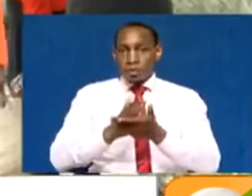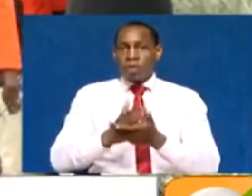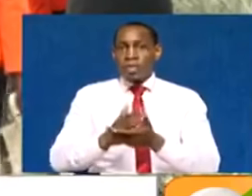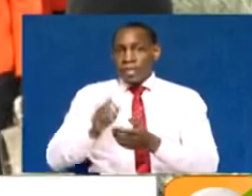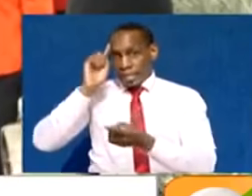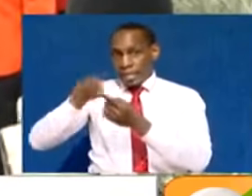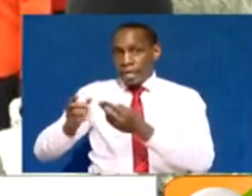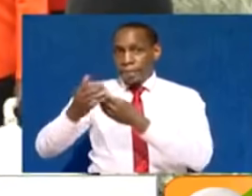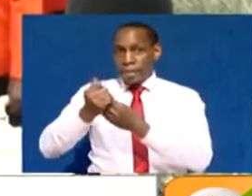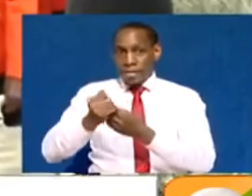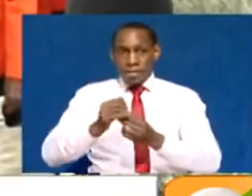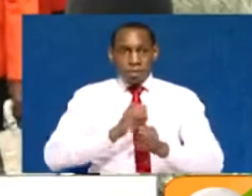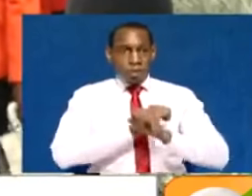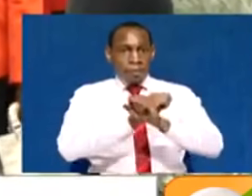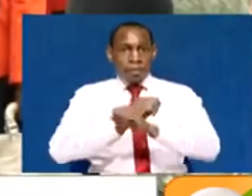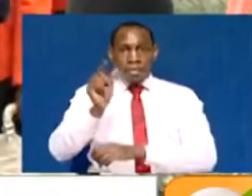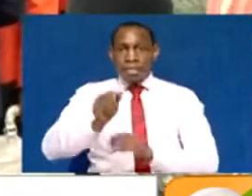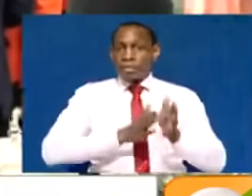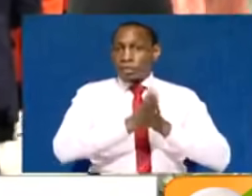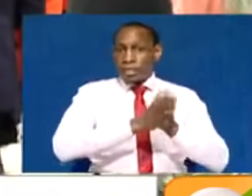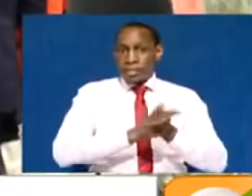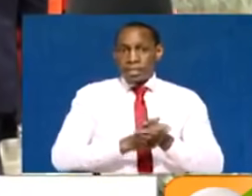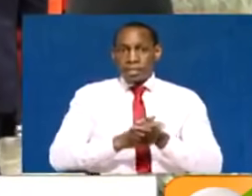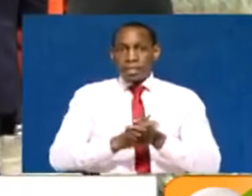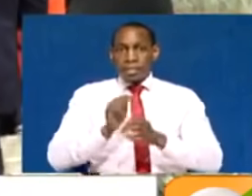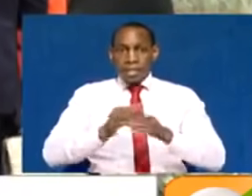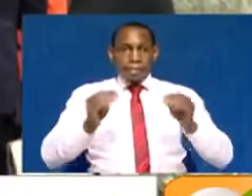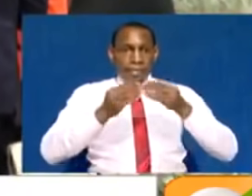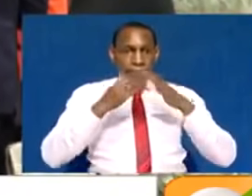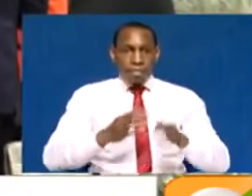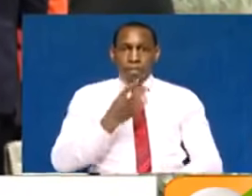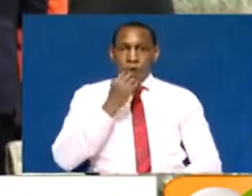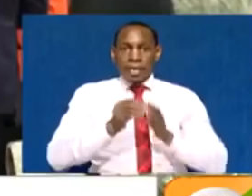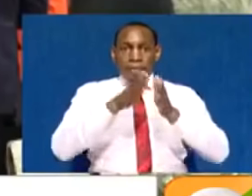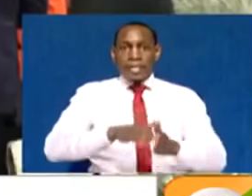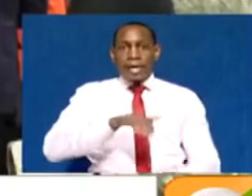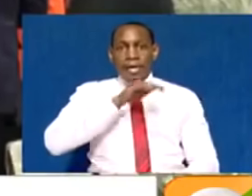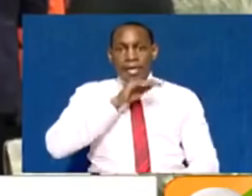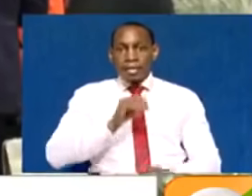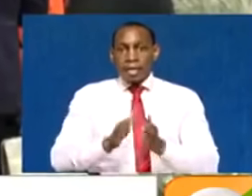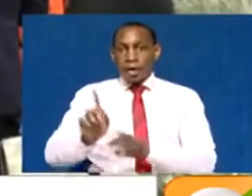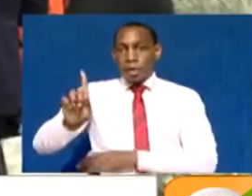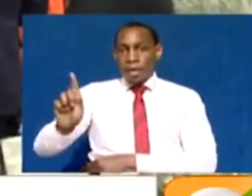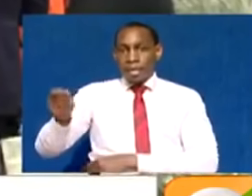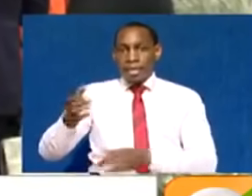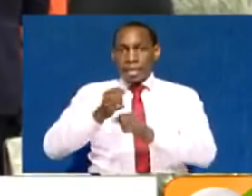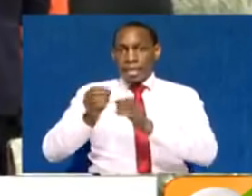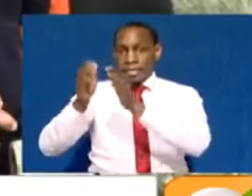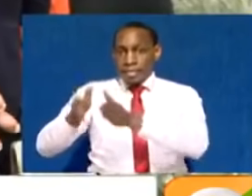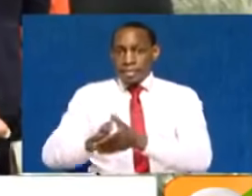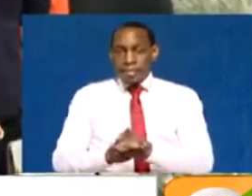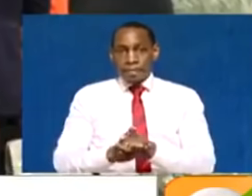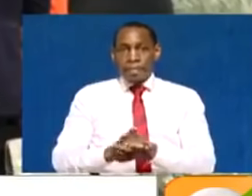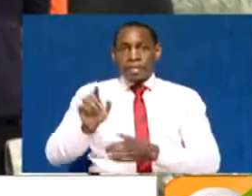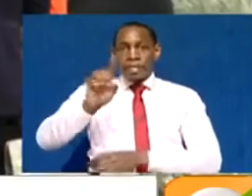for partners that will secure the region's interests. And after meeting ODM leader Raila Odinga and the One Kenya Alliance principals,